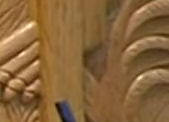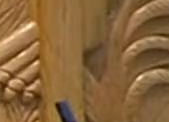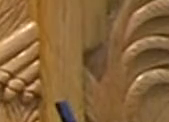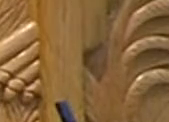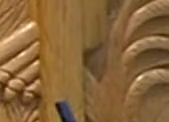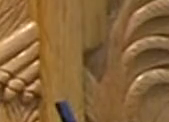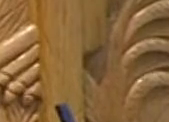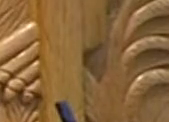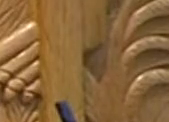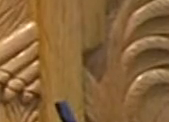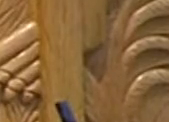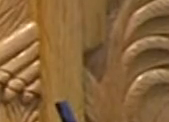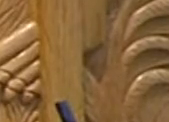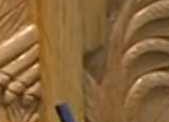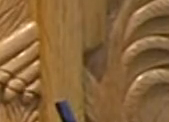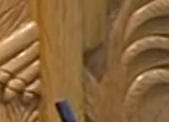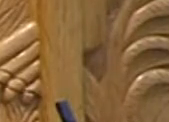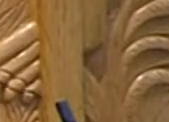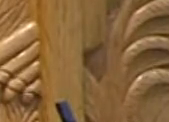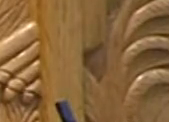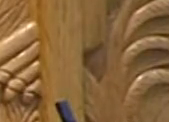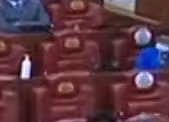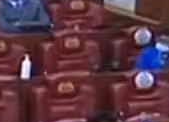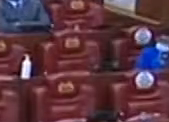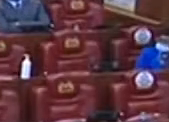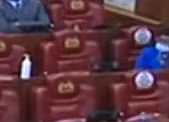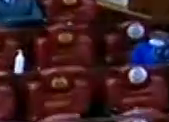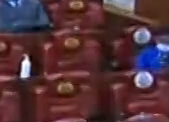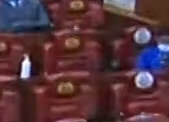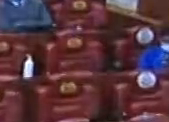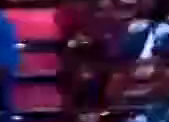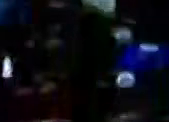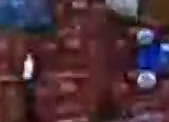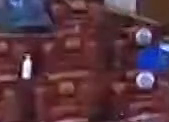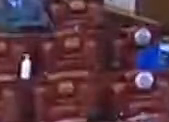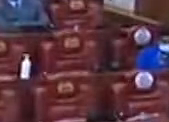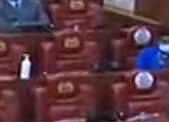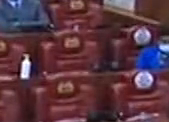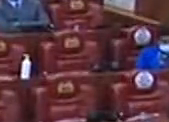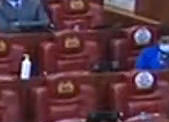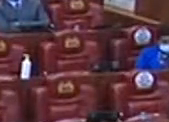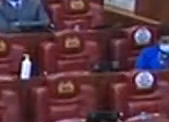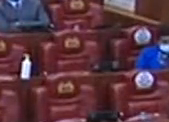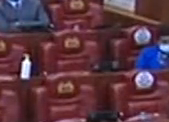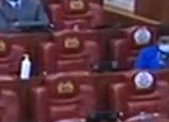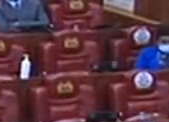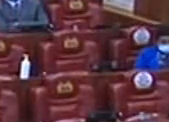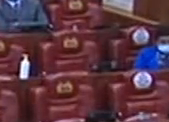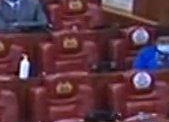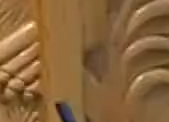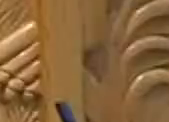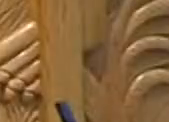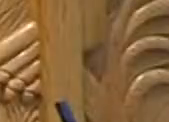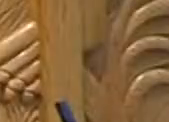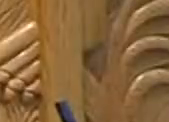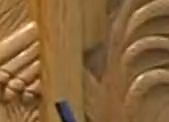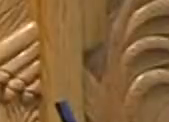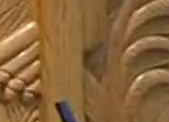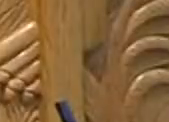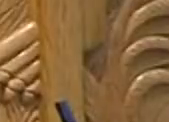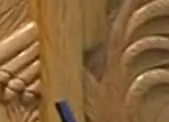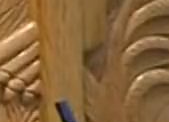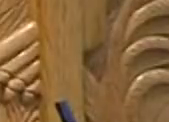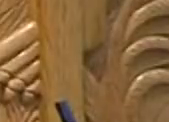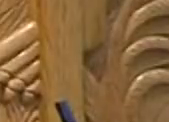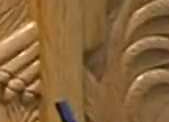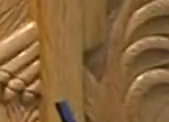Speaker, when COVID-19 struck the world, the reductions of taxes were done, and